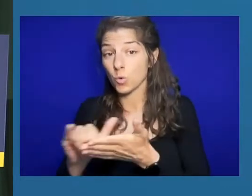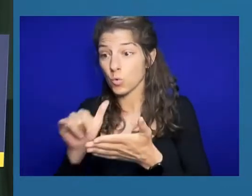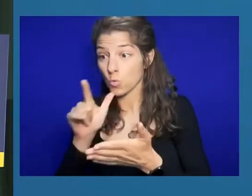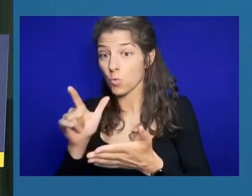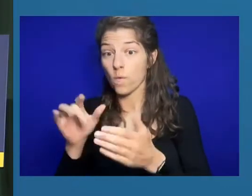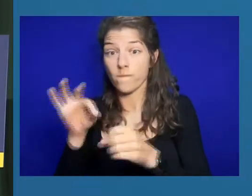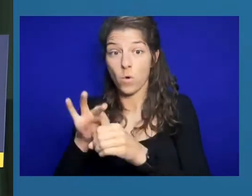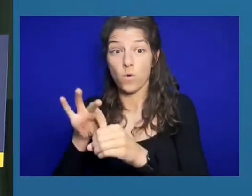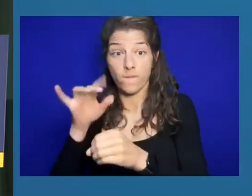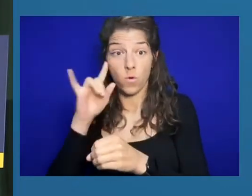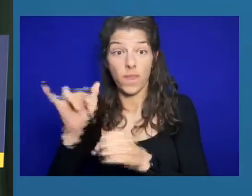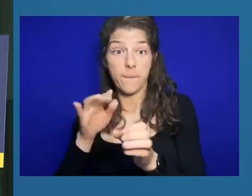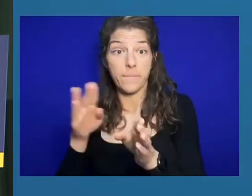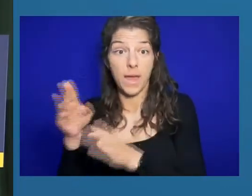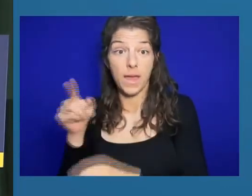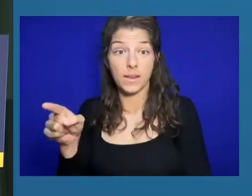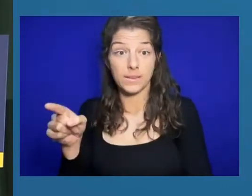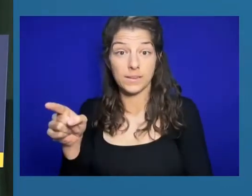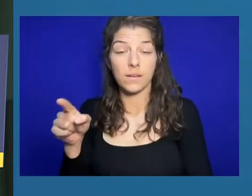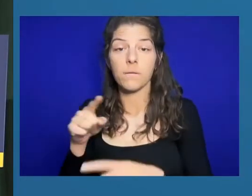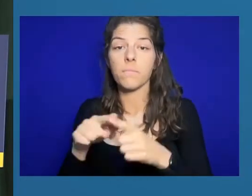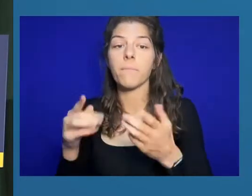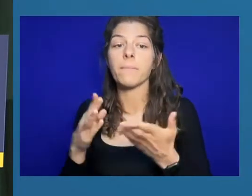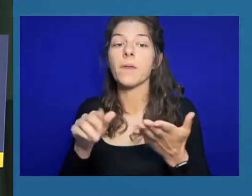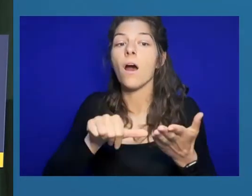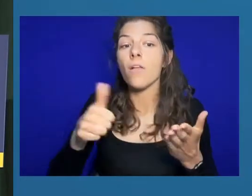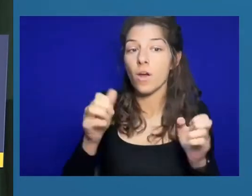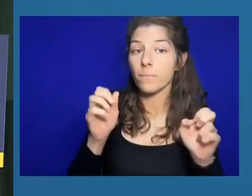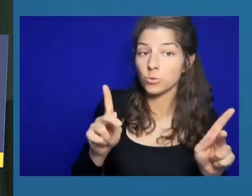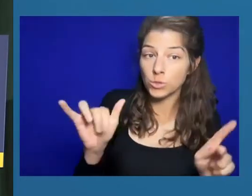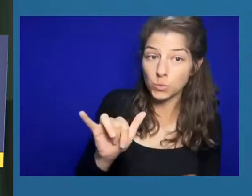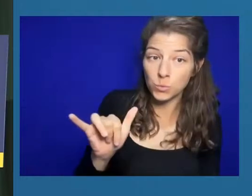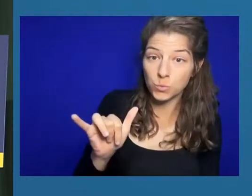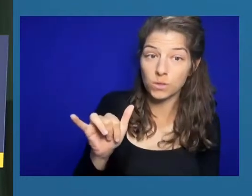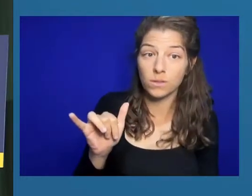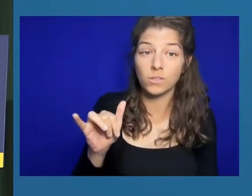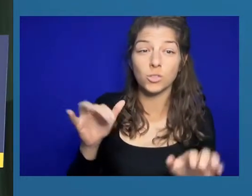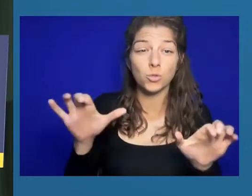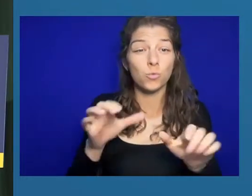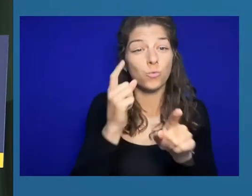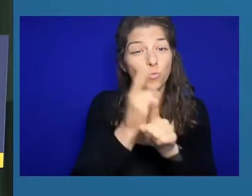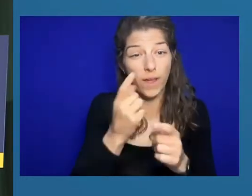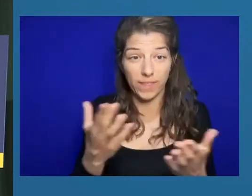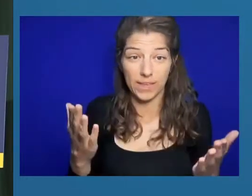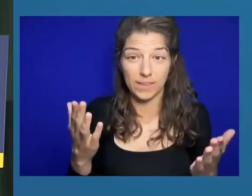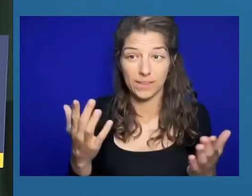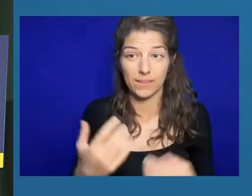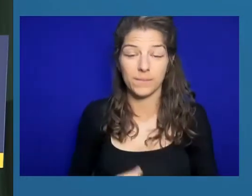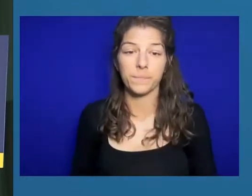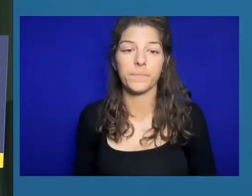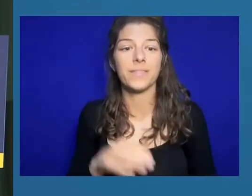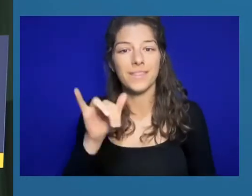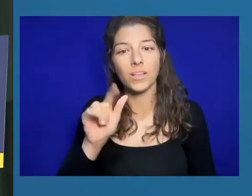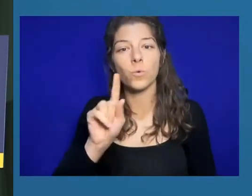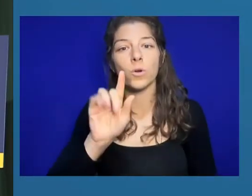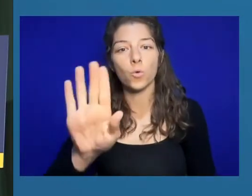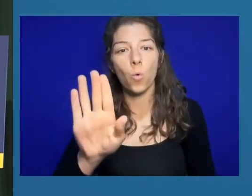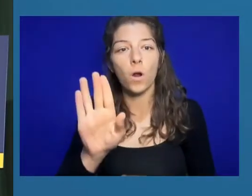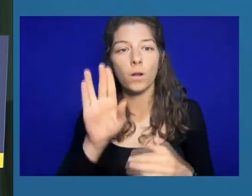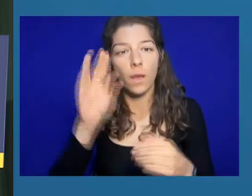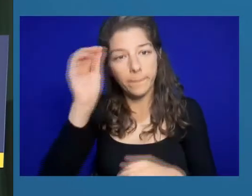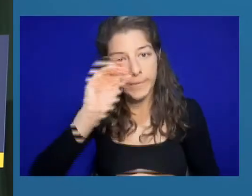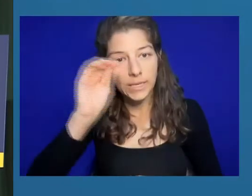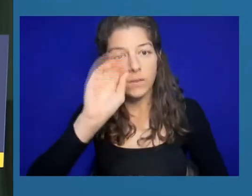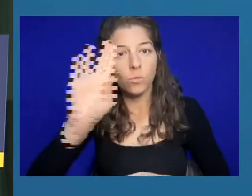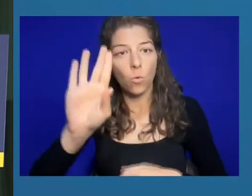plan. But there may be another opportunity to do the right thing. That's where your voices matter.